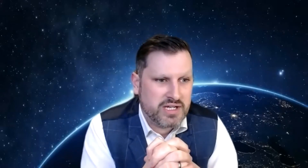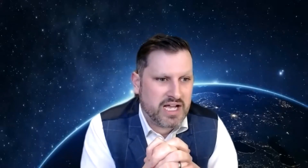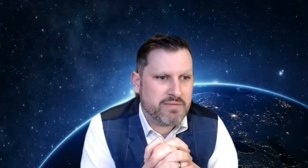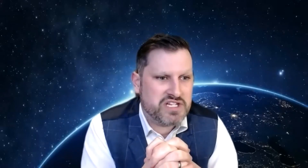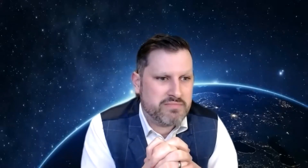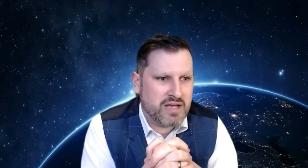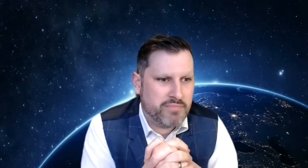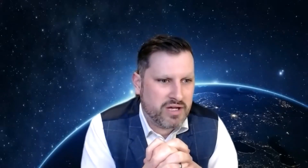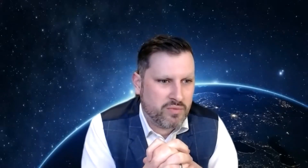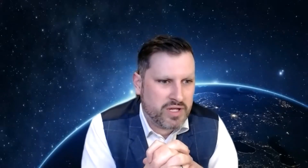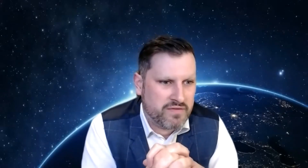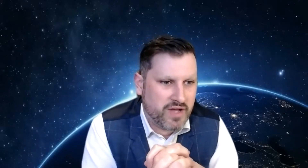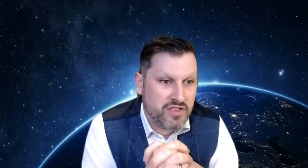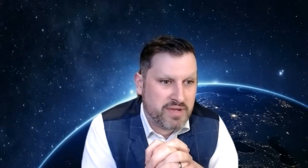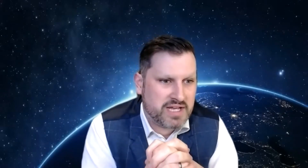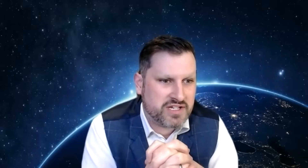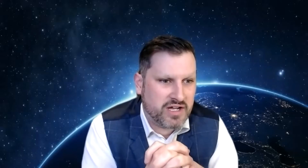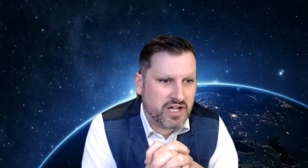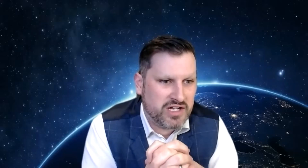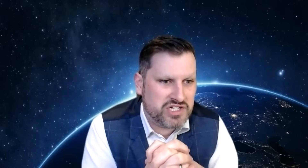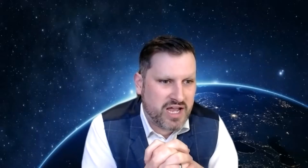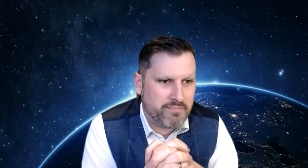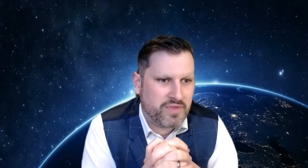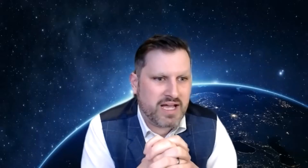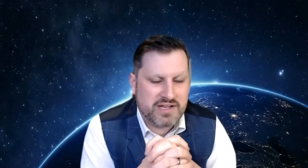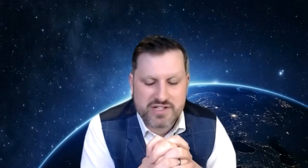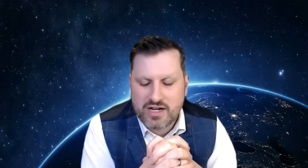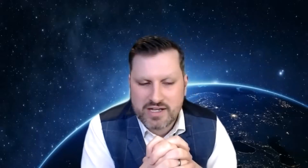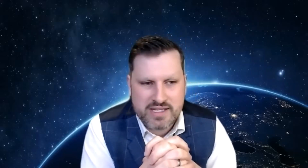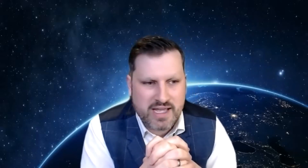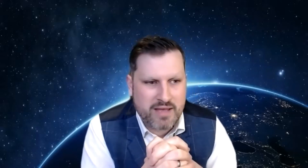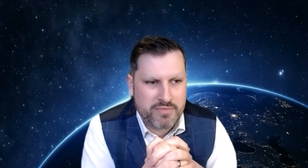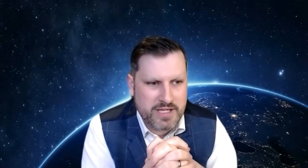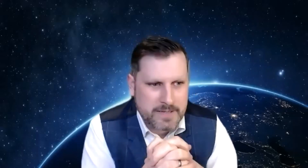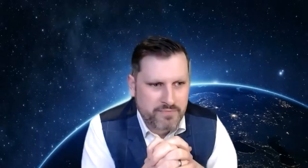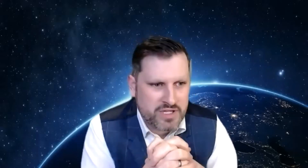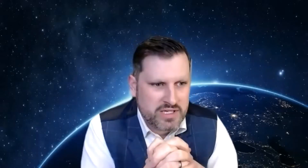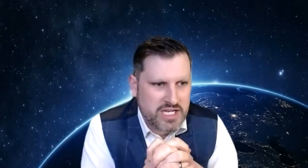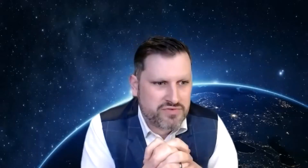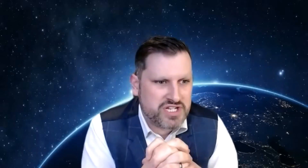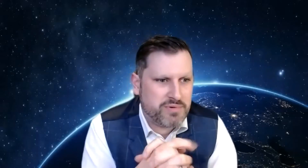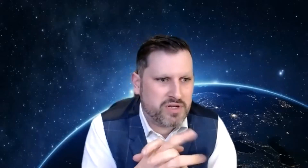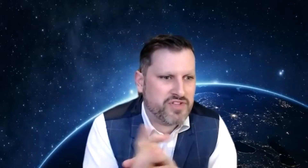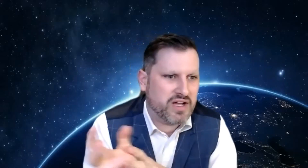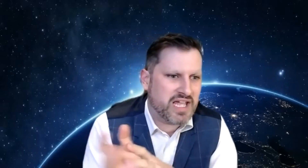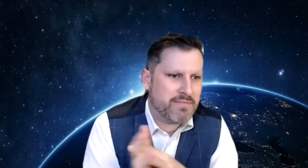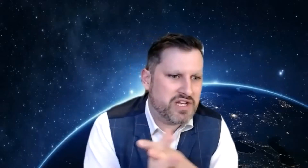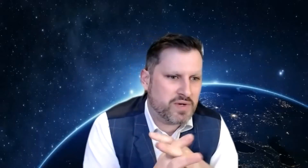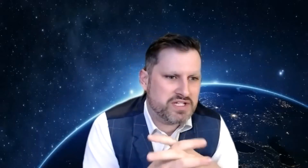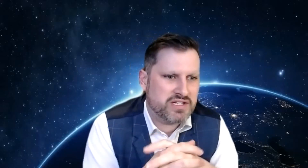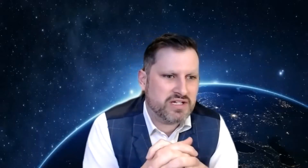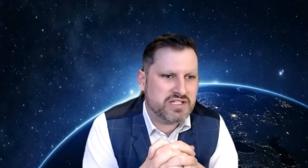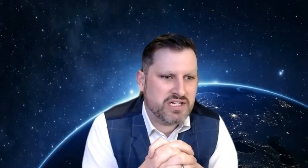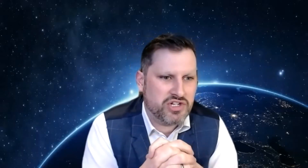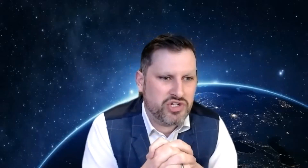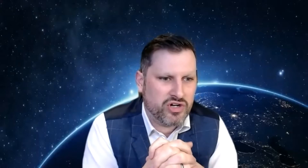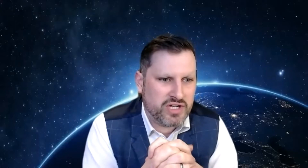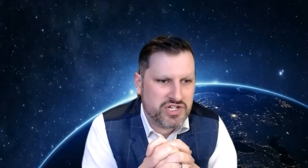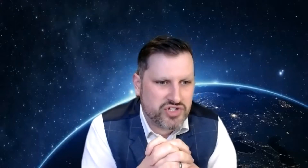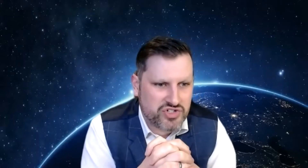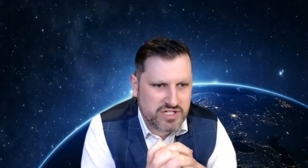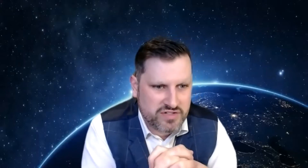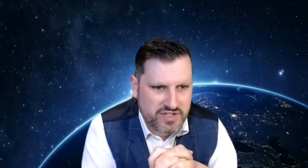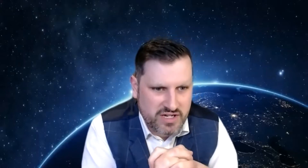groups, and committee member with the BSI, iGEM and IChemE. He's a recipient of the IChemE 2019